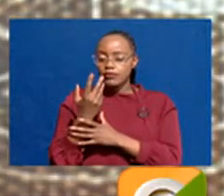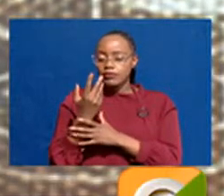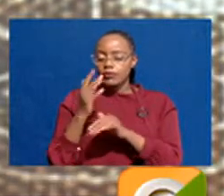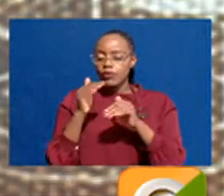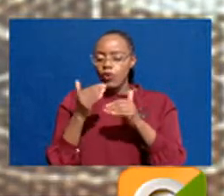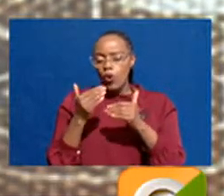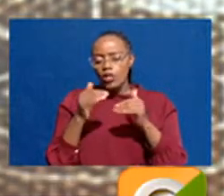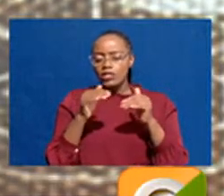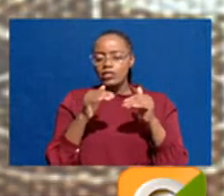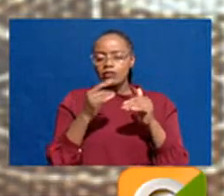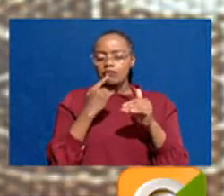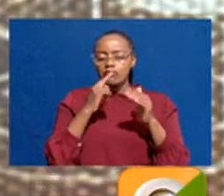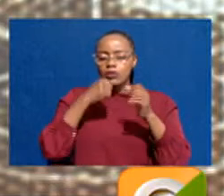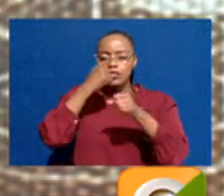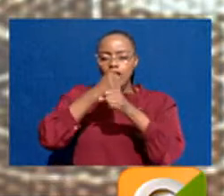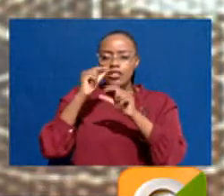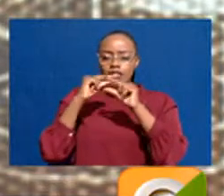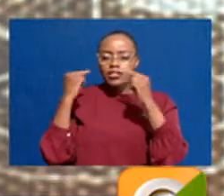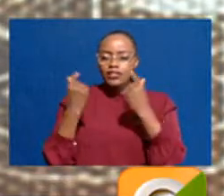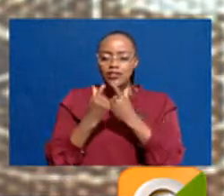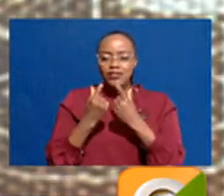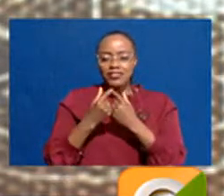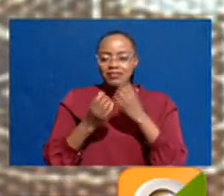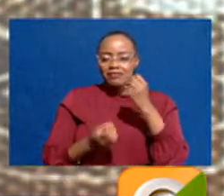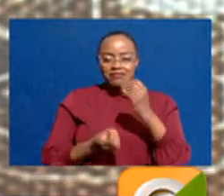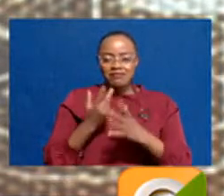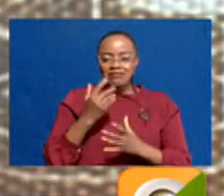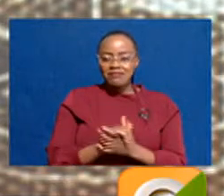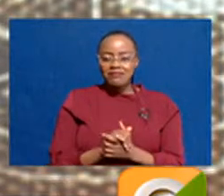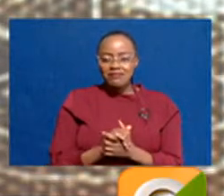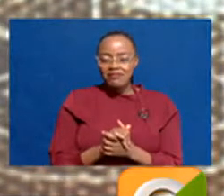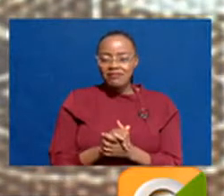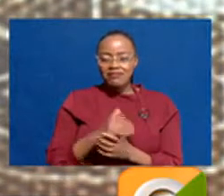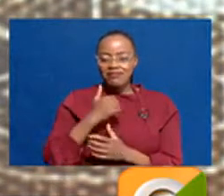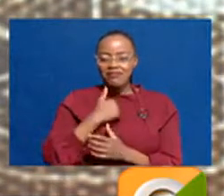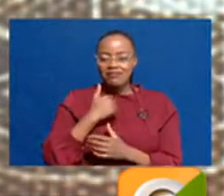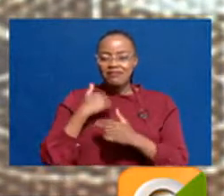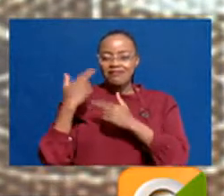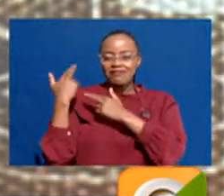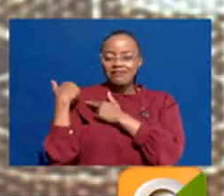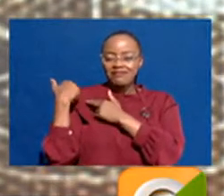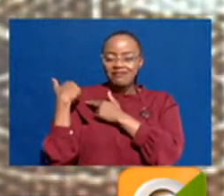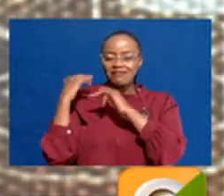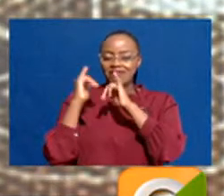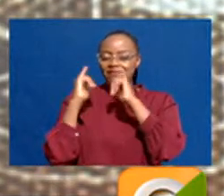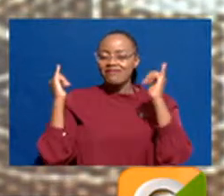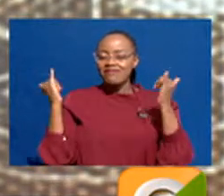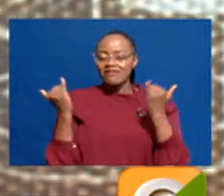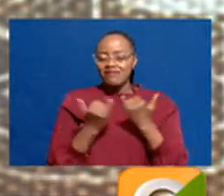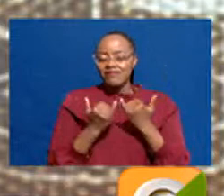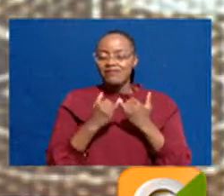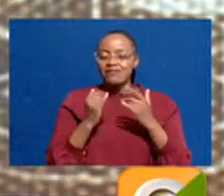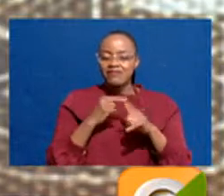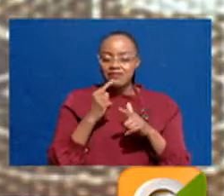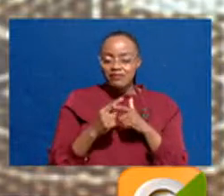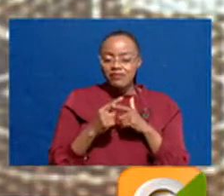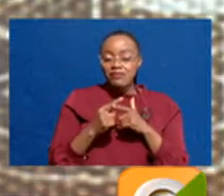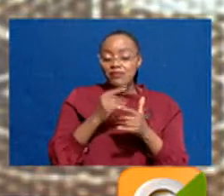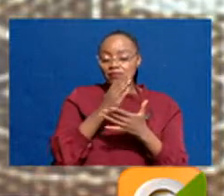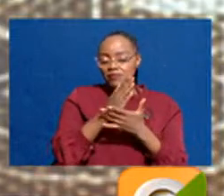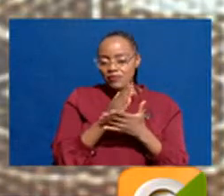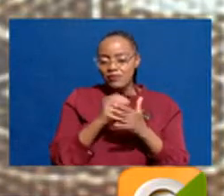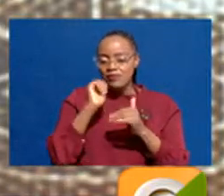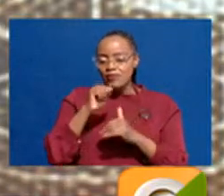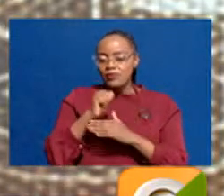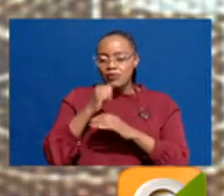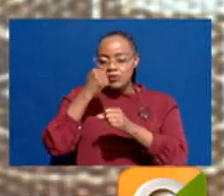or you then set up a task force. But because it is the mandate of that institution, then someone should have been